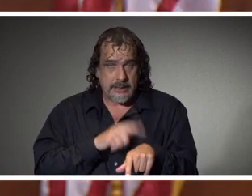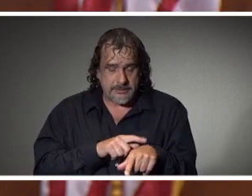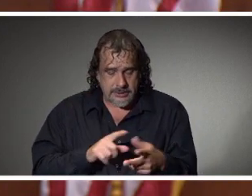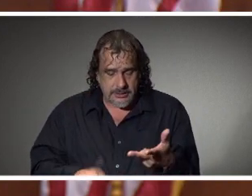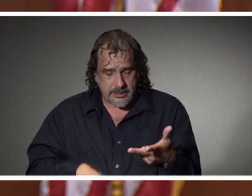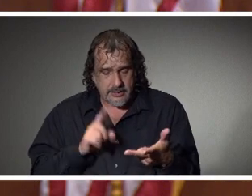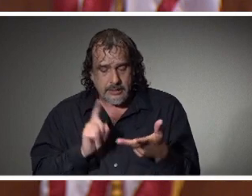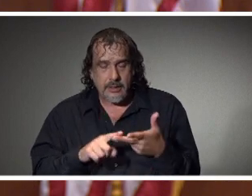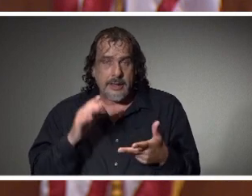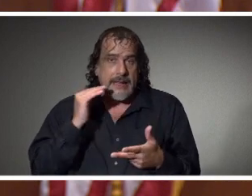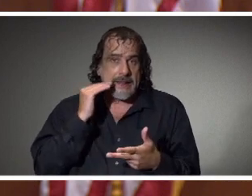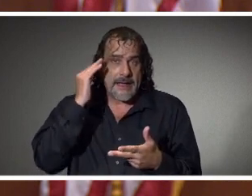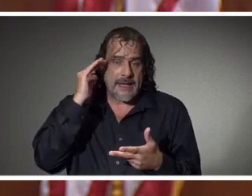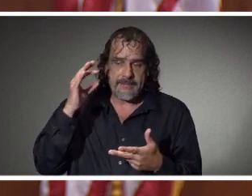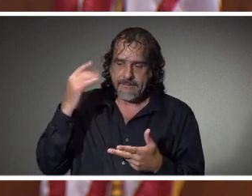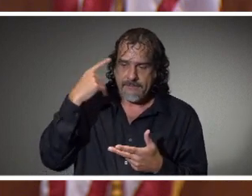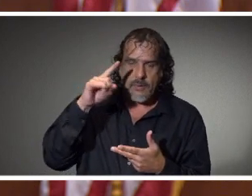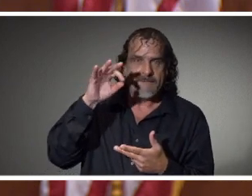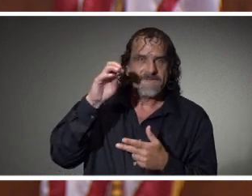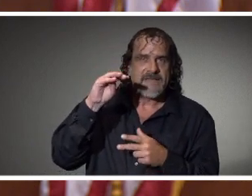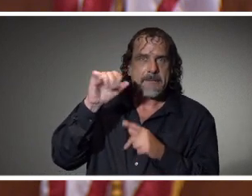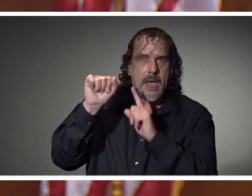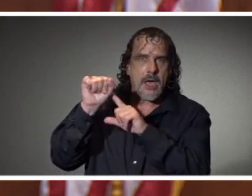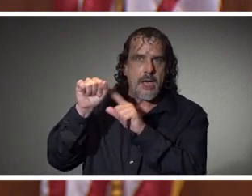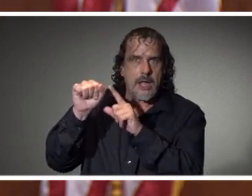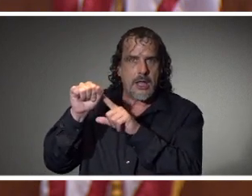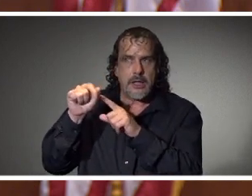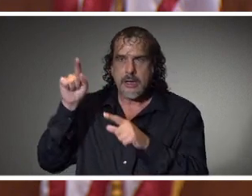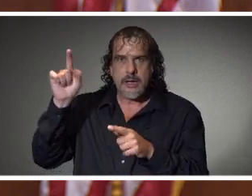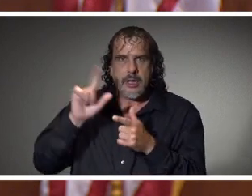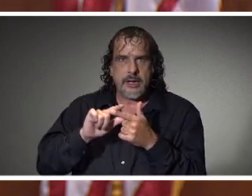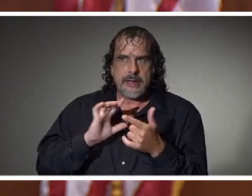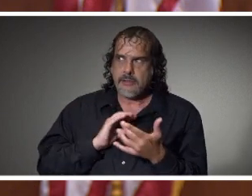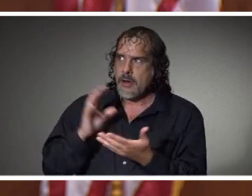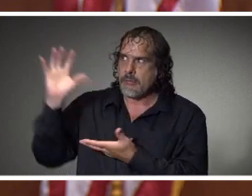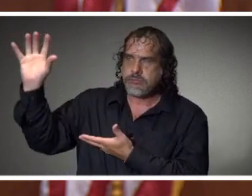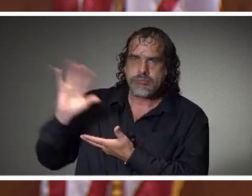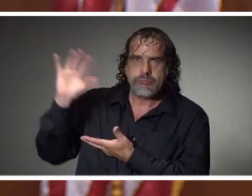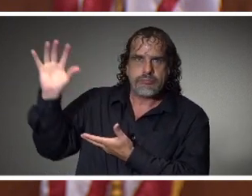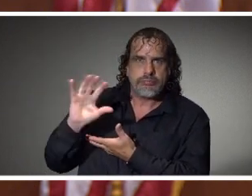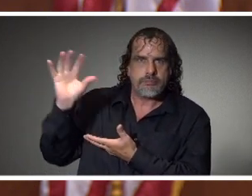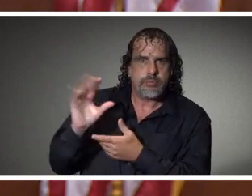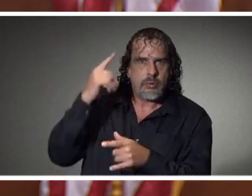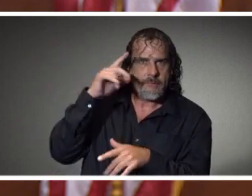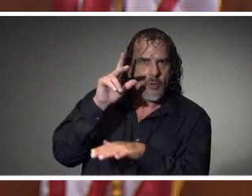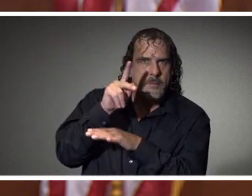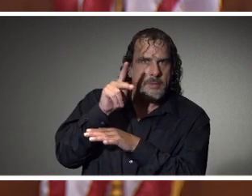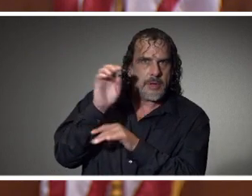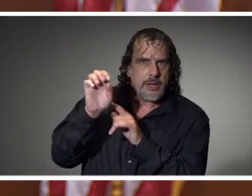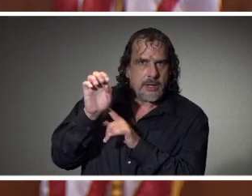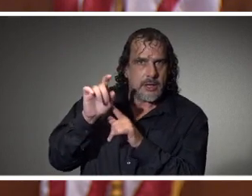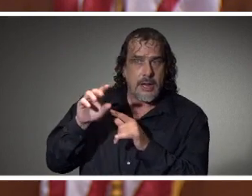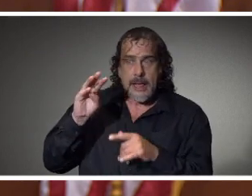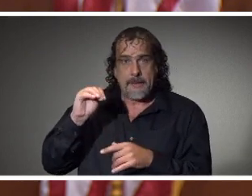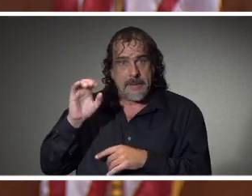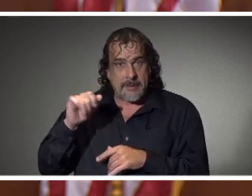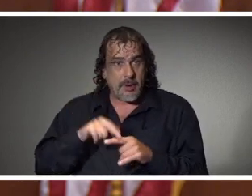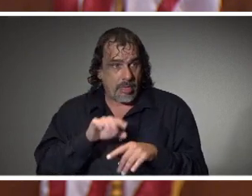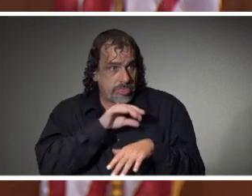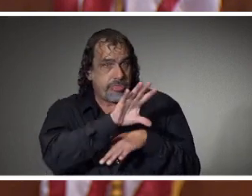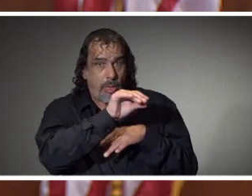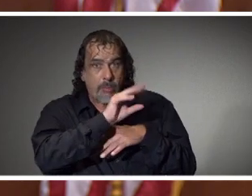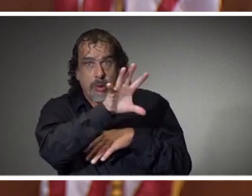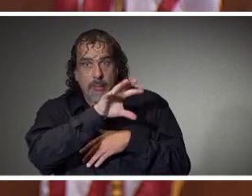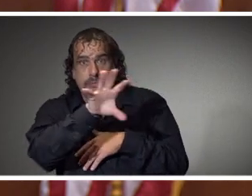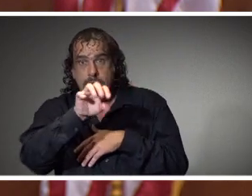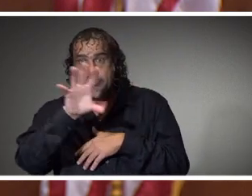to the head of FEMA, who is the resource distributor much like MEMA is sending PPE out every